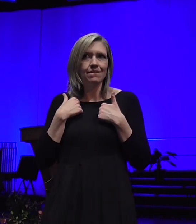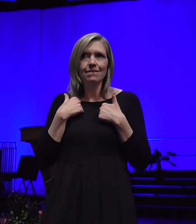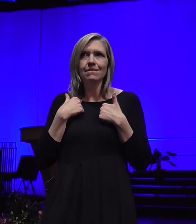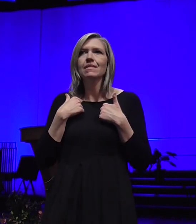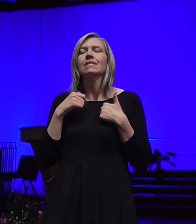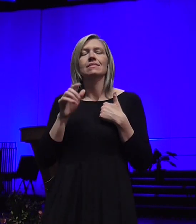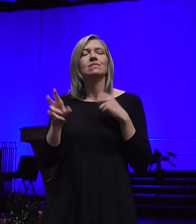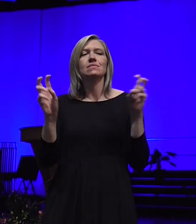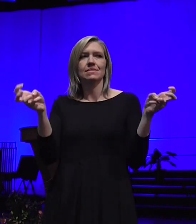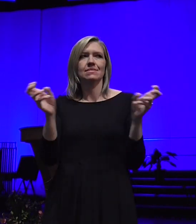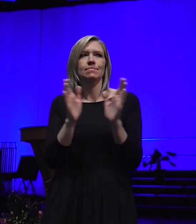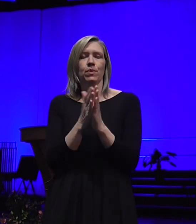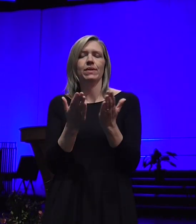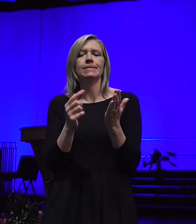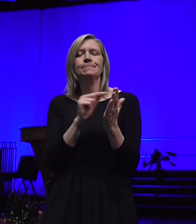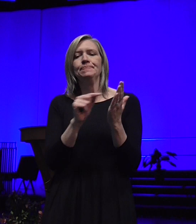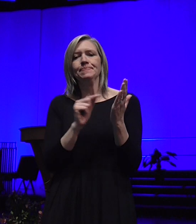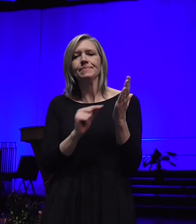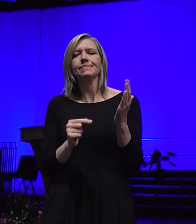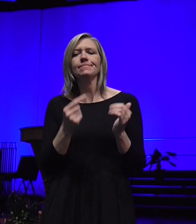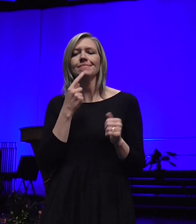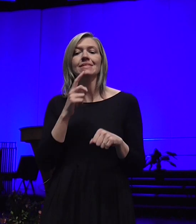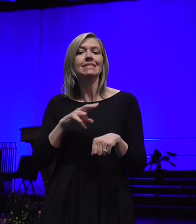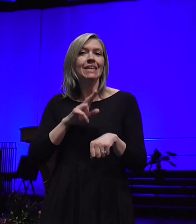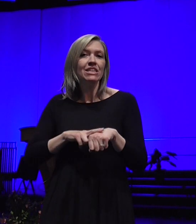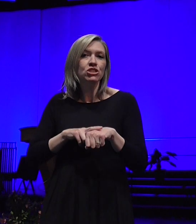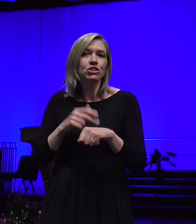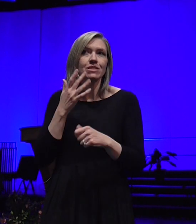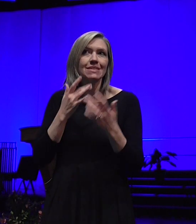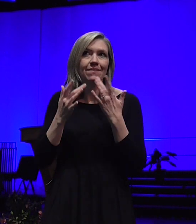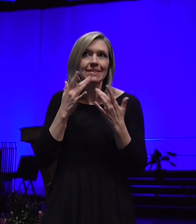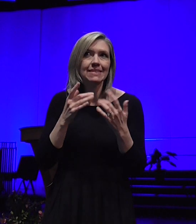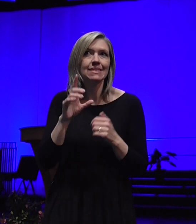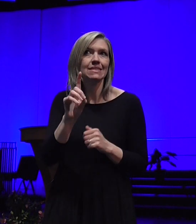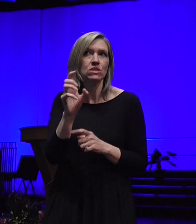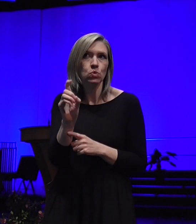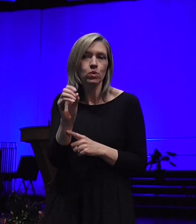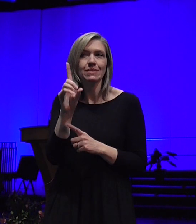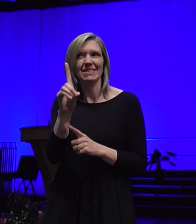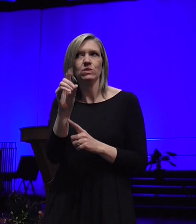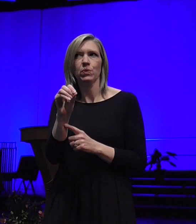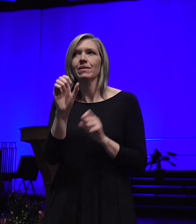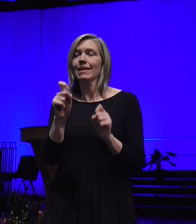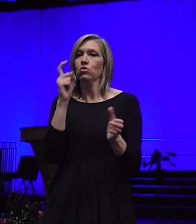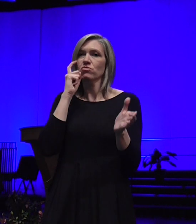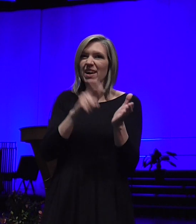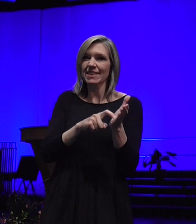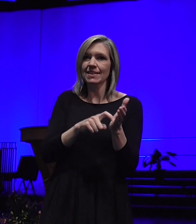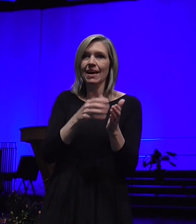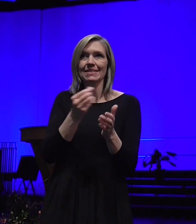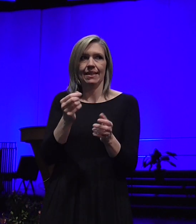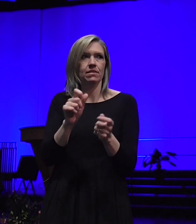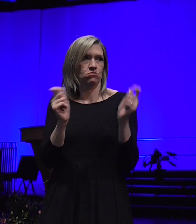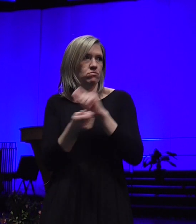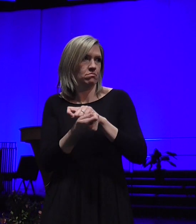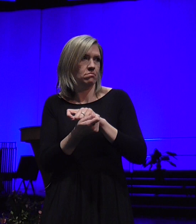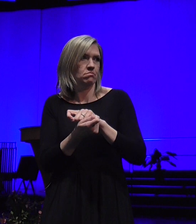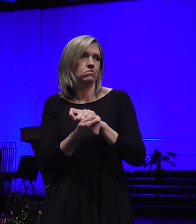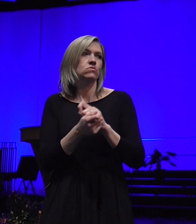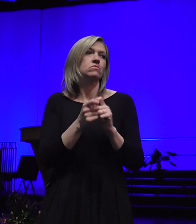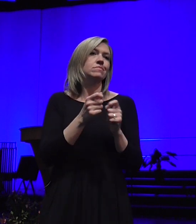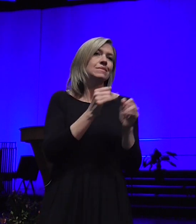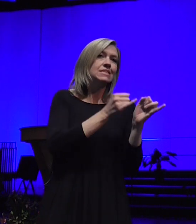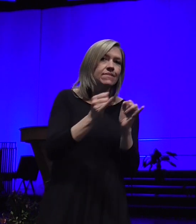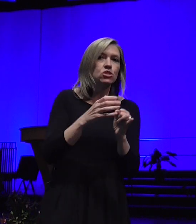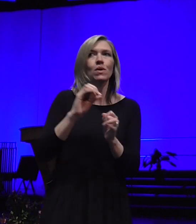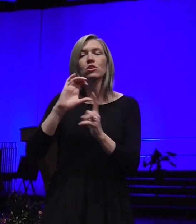This is what he said. Nature deficit disorder can be recognized and reversed, both individually and culturally, but